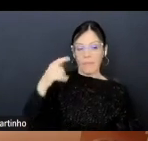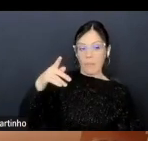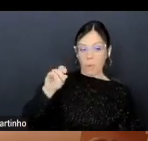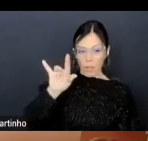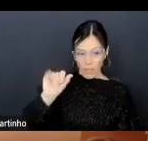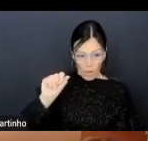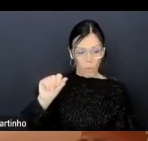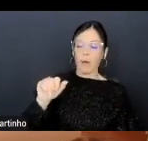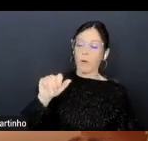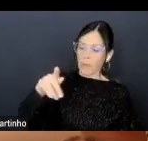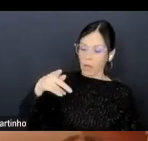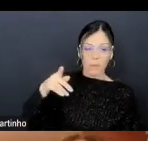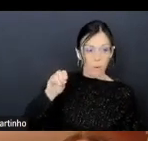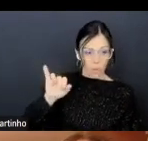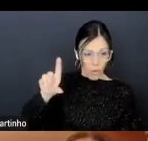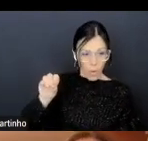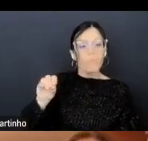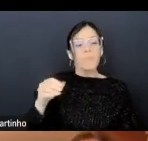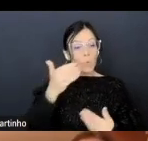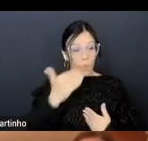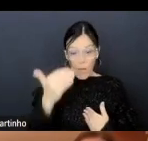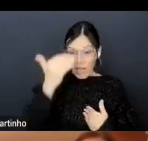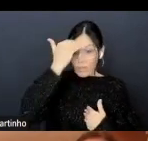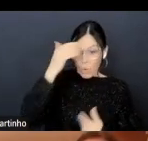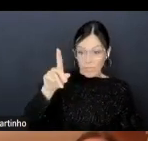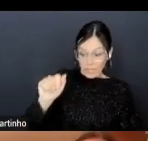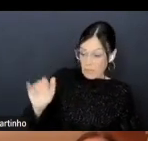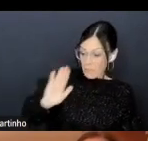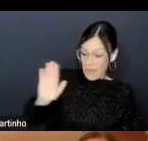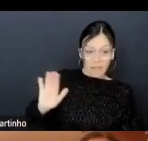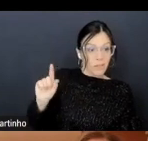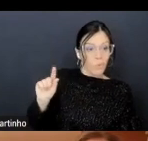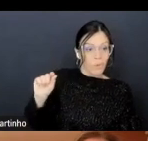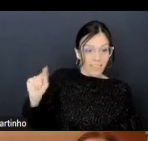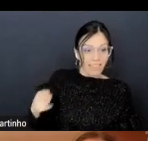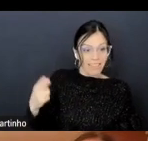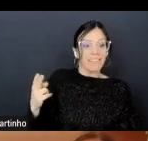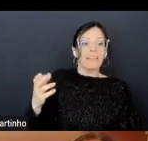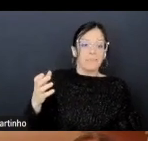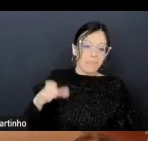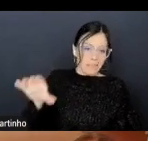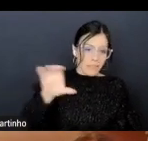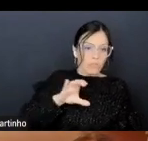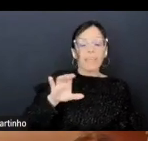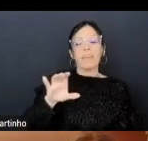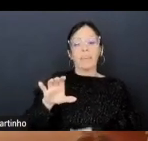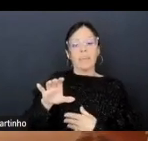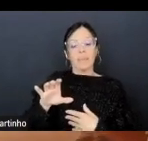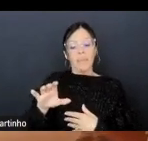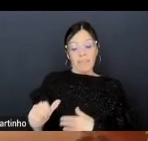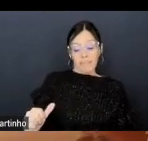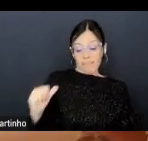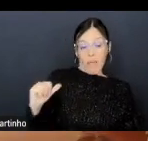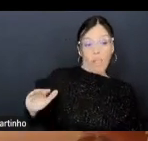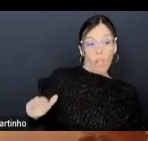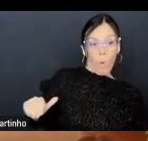one of the most well-known disabilities in the early 20th century low back pain took its place by the late mid to late 20th